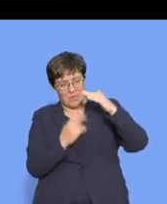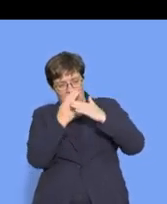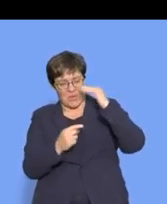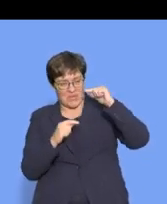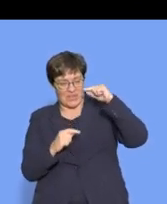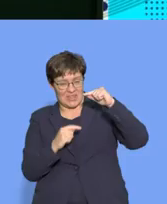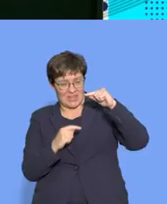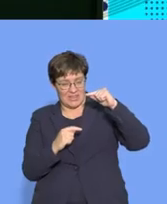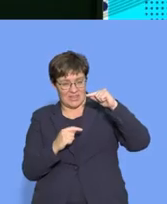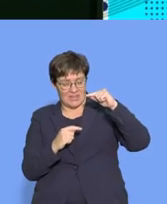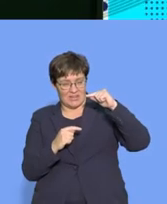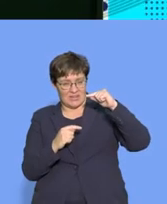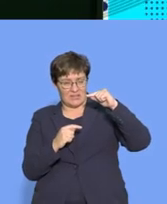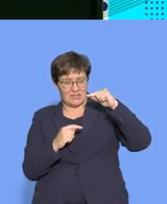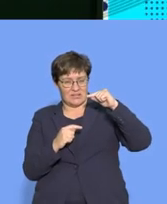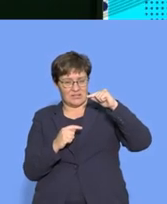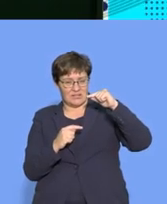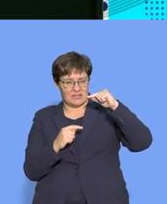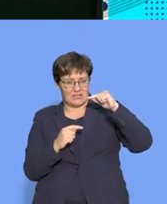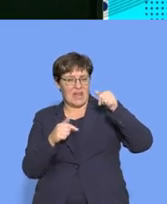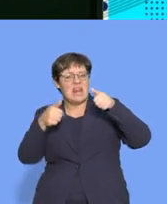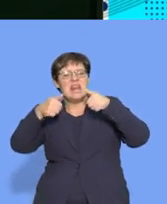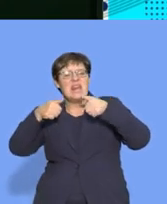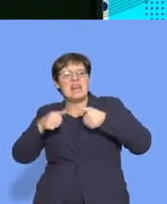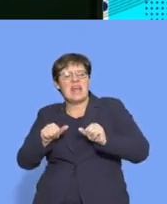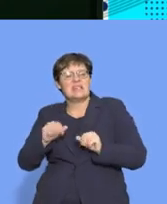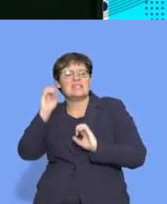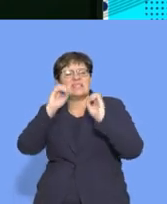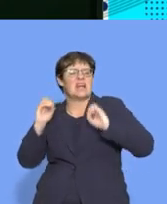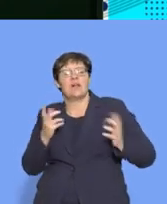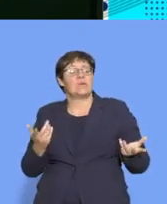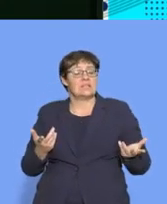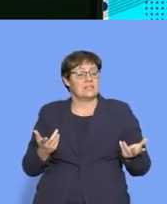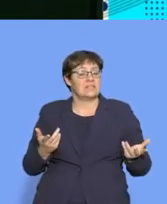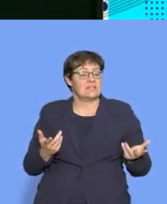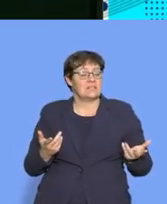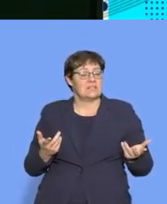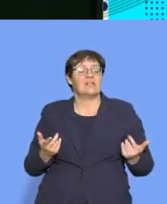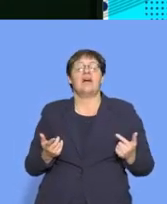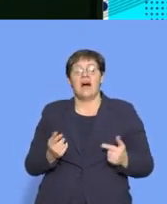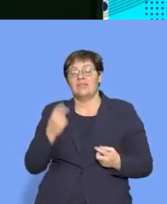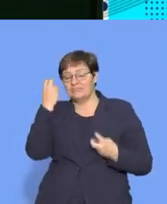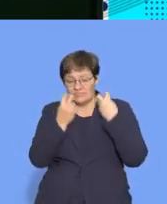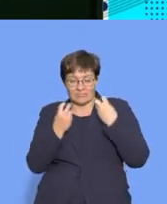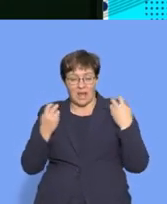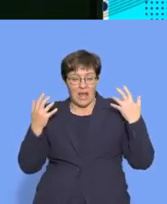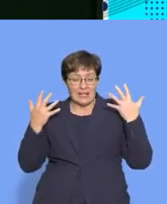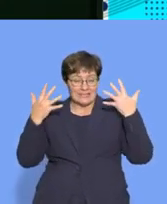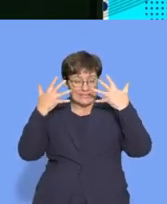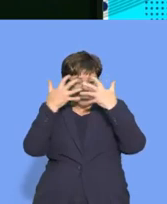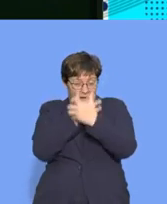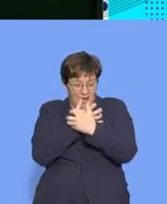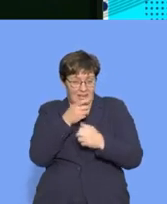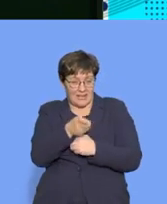How do we work out what the next type of cells are? Clue: look for dark